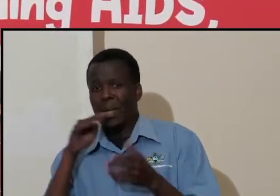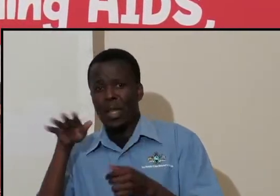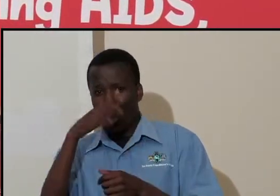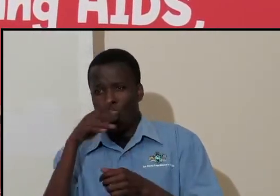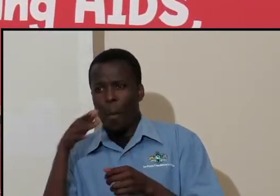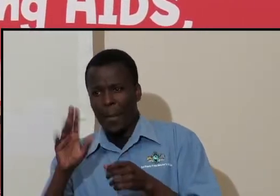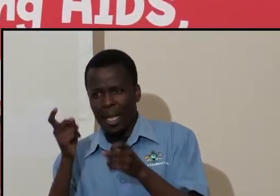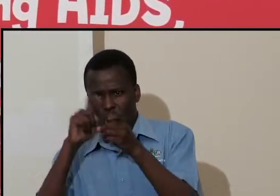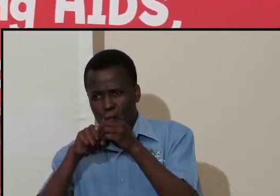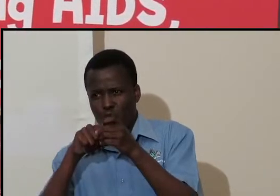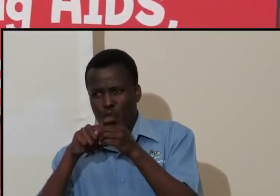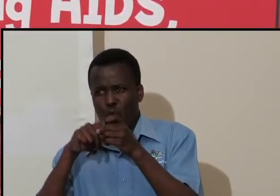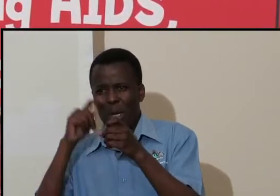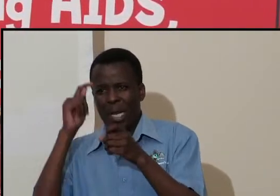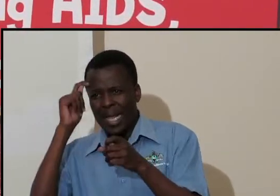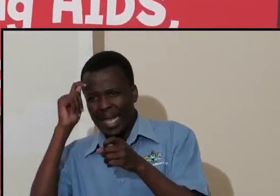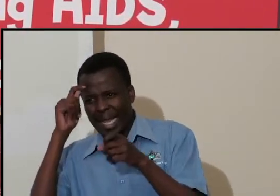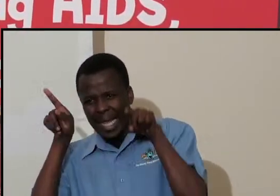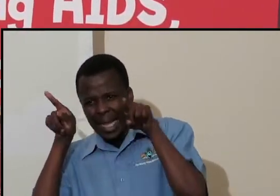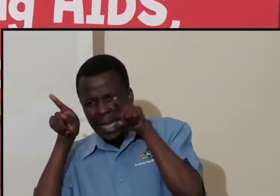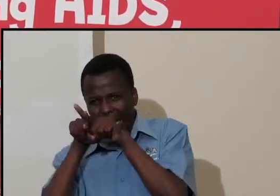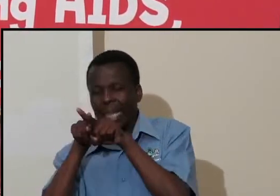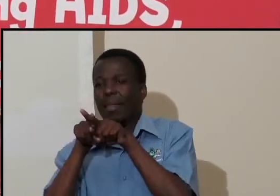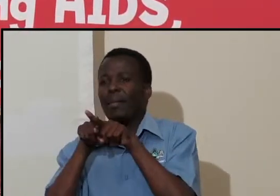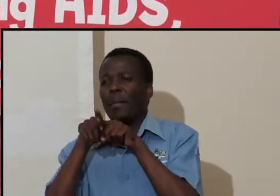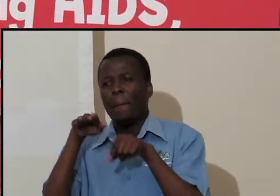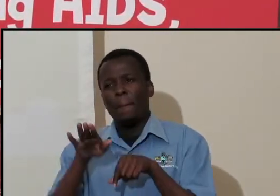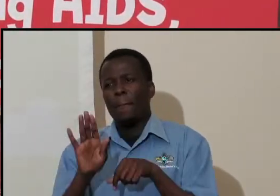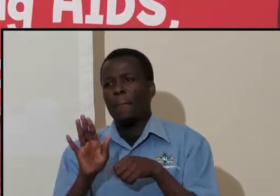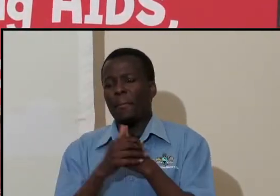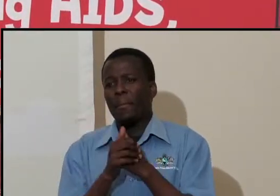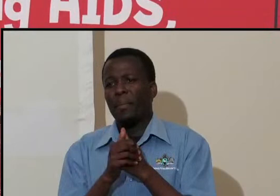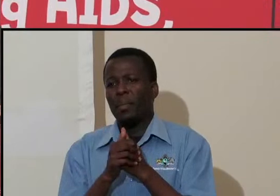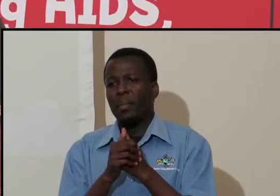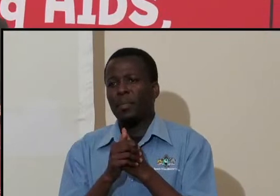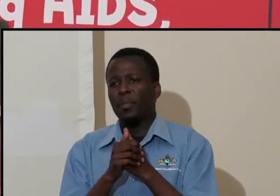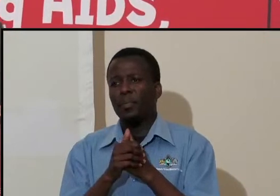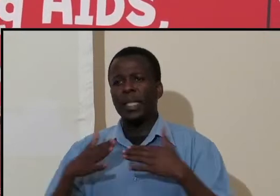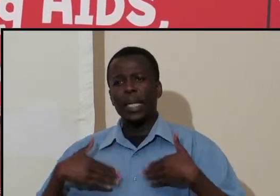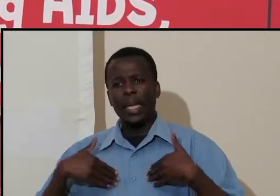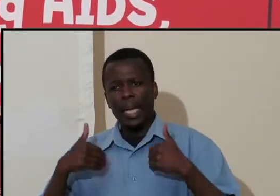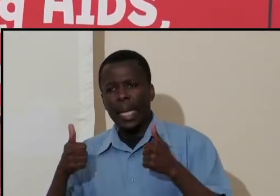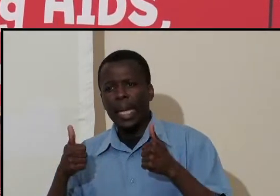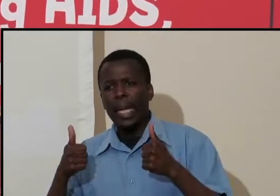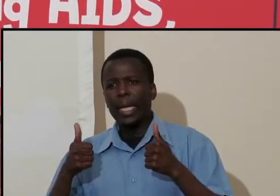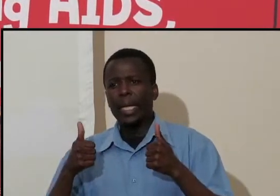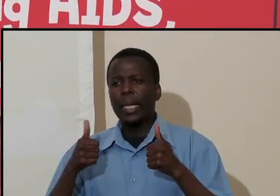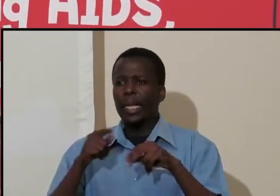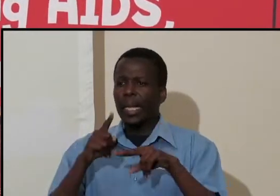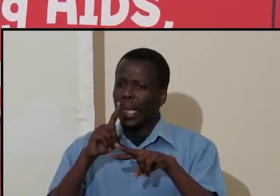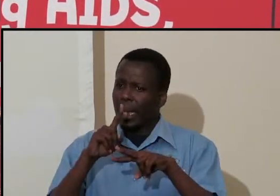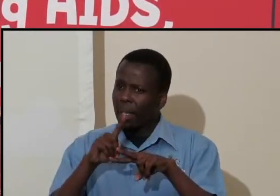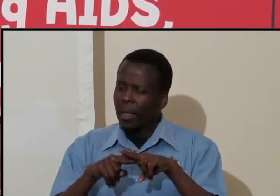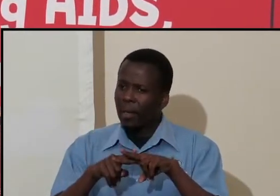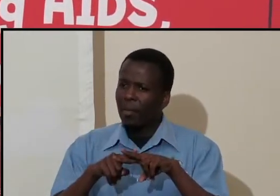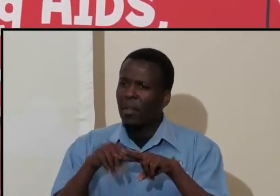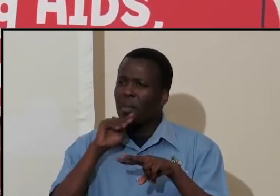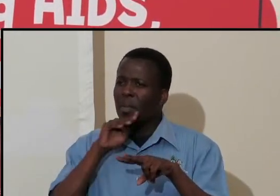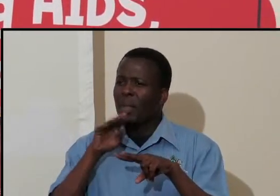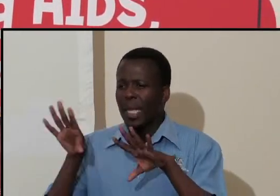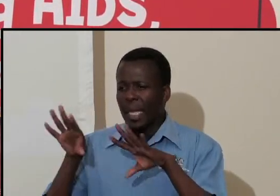All of us. In health work and in HIV, we adapt. Have we adapted